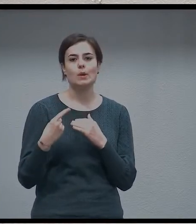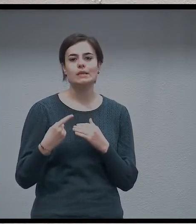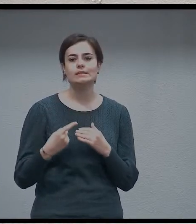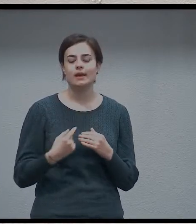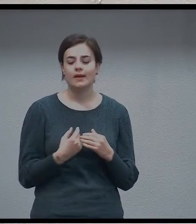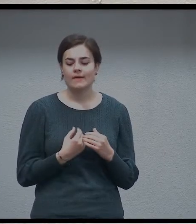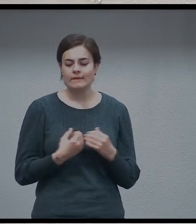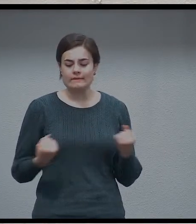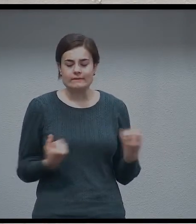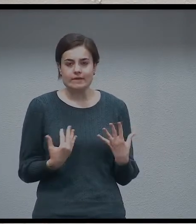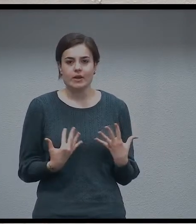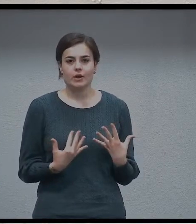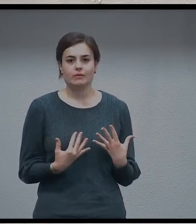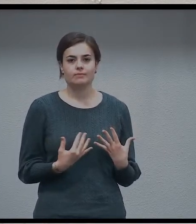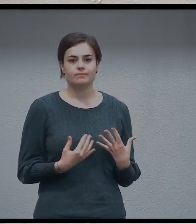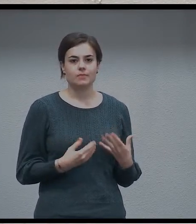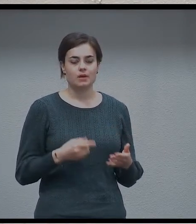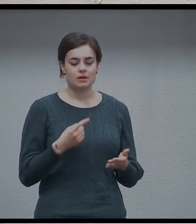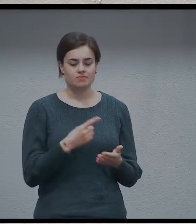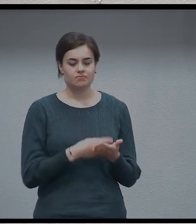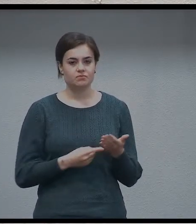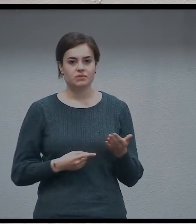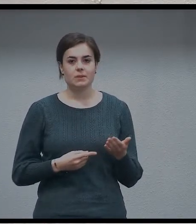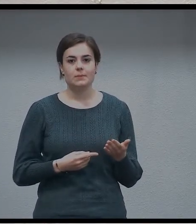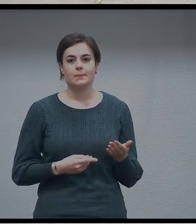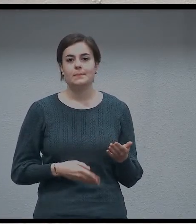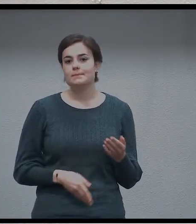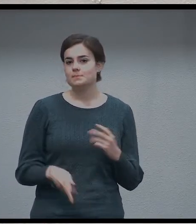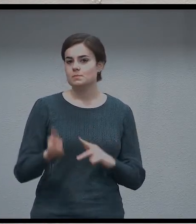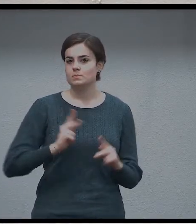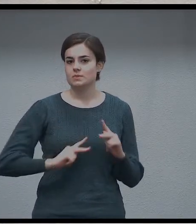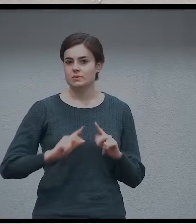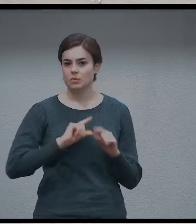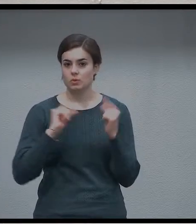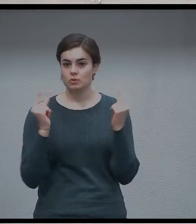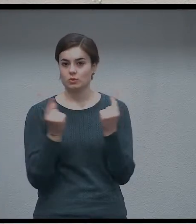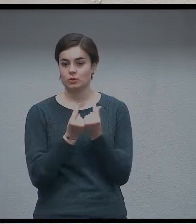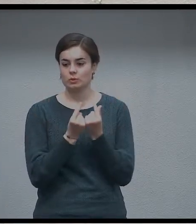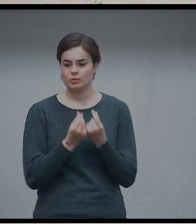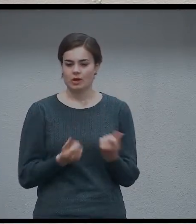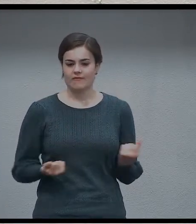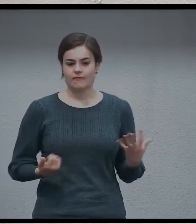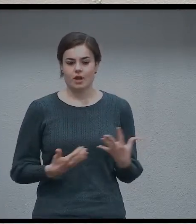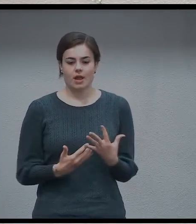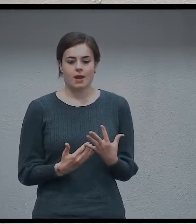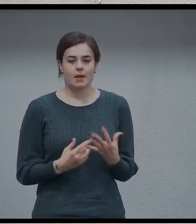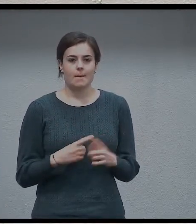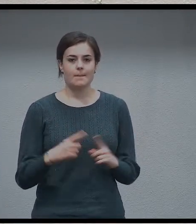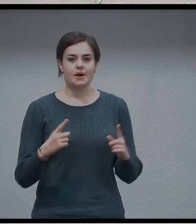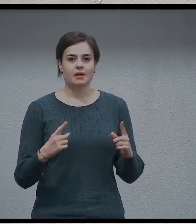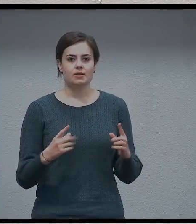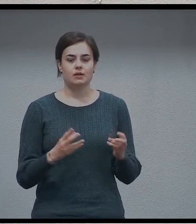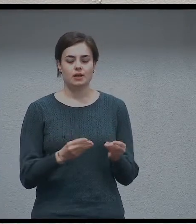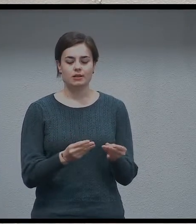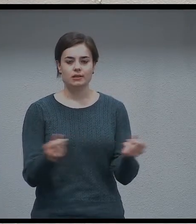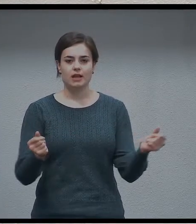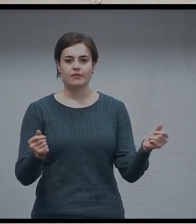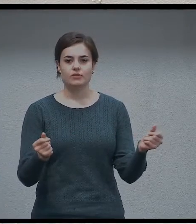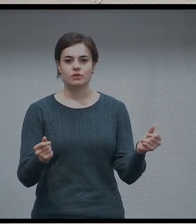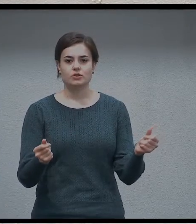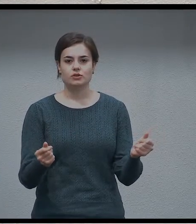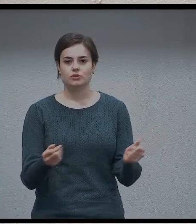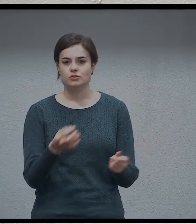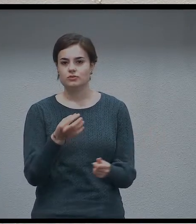Some of the people in the group were very apprehensive, but that apprehension was gone almost immediately.